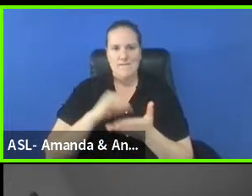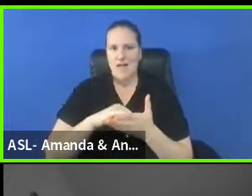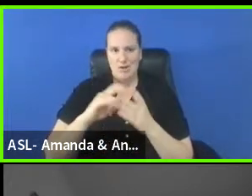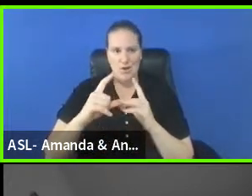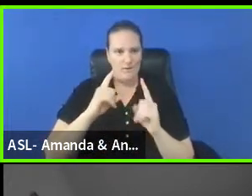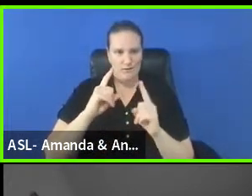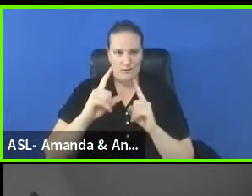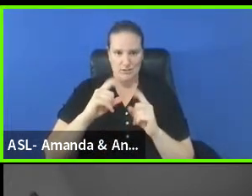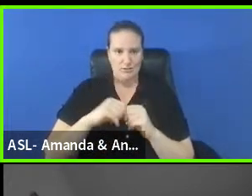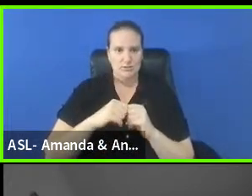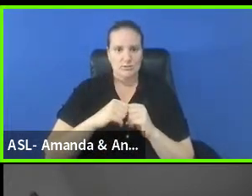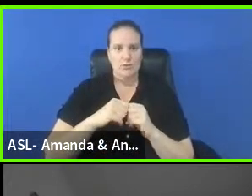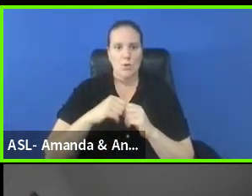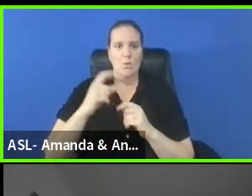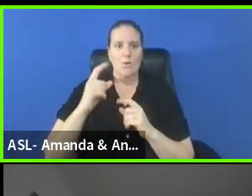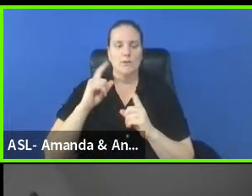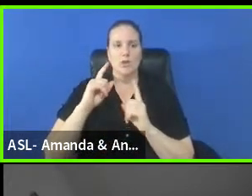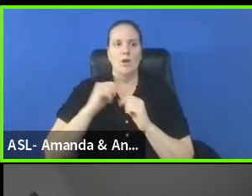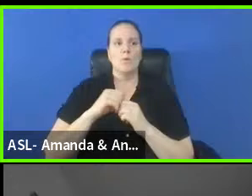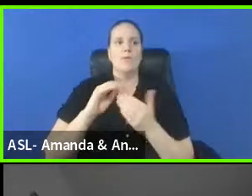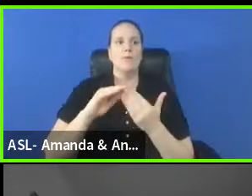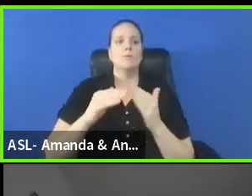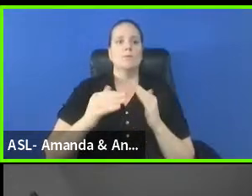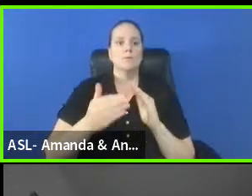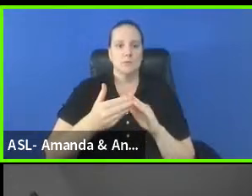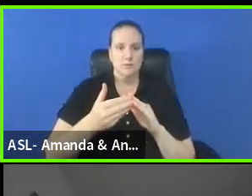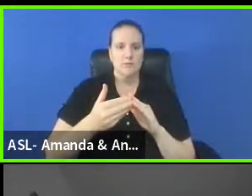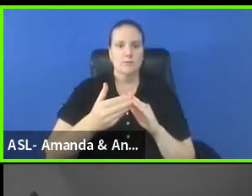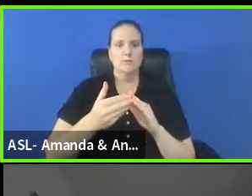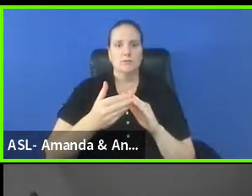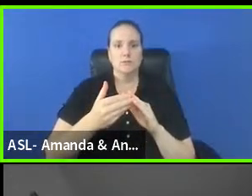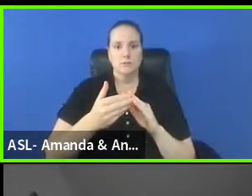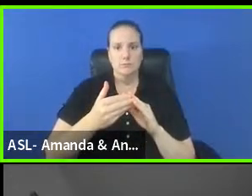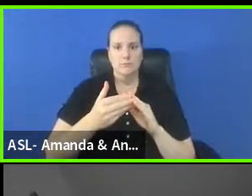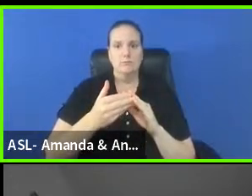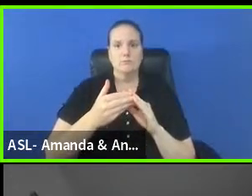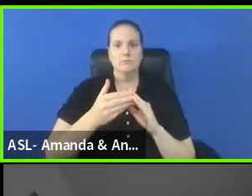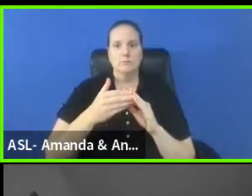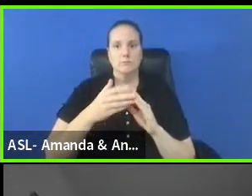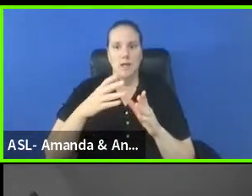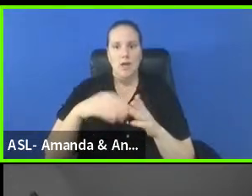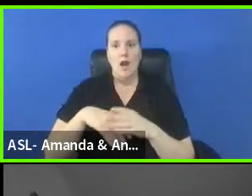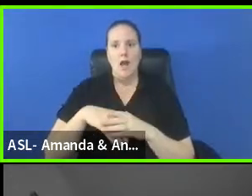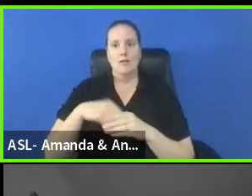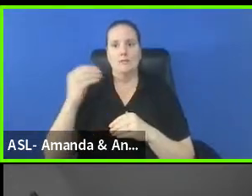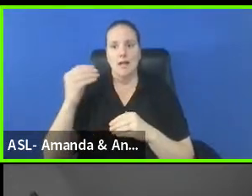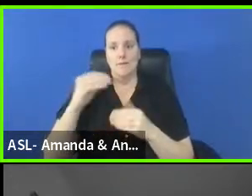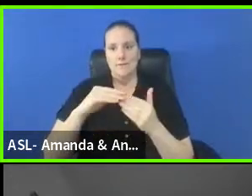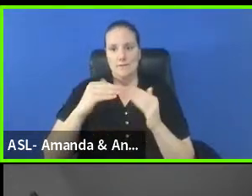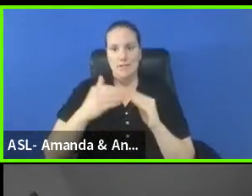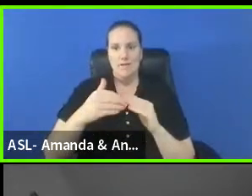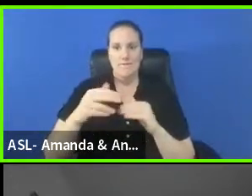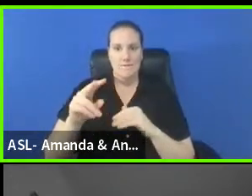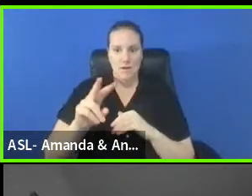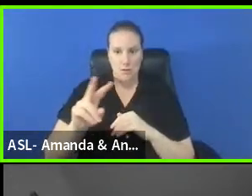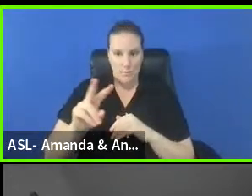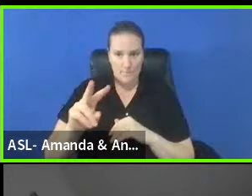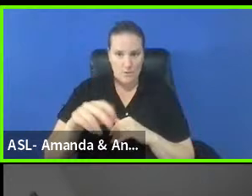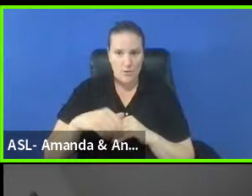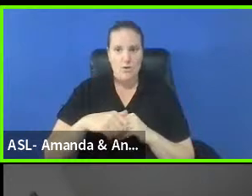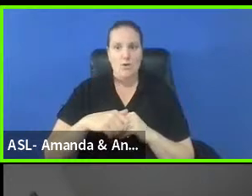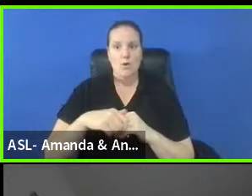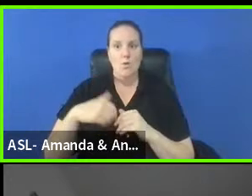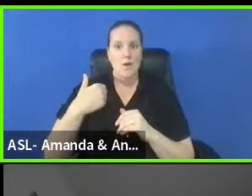conversations. We've talked to the communities that lay outside of the city of Vancouver. We've